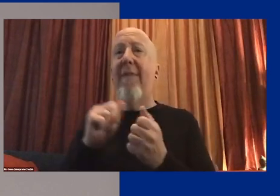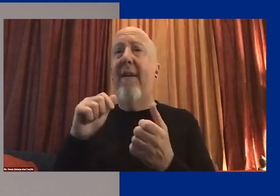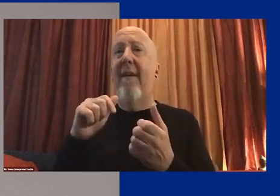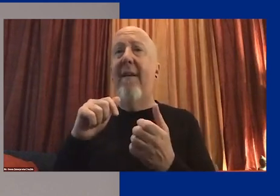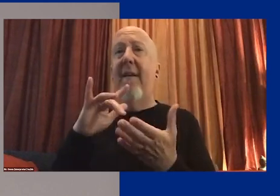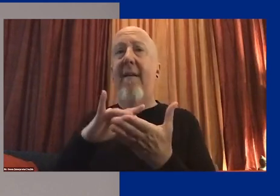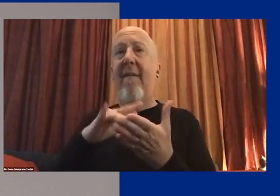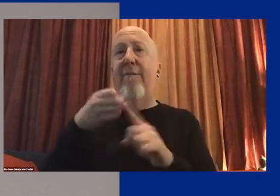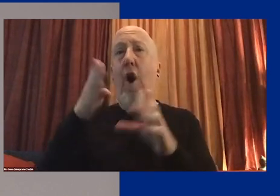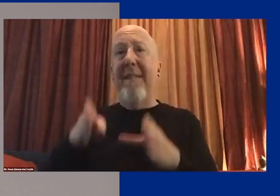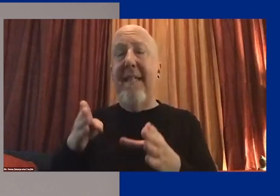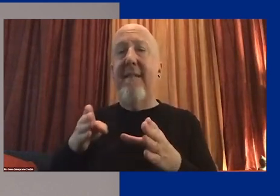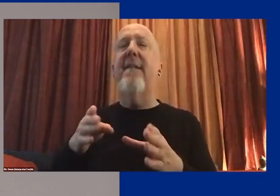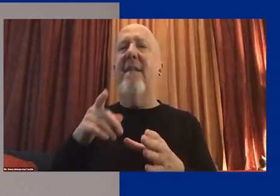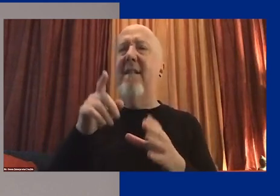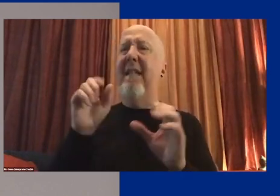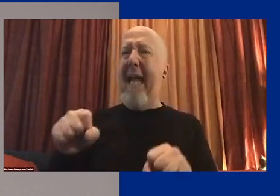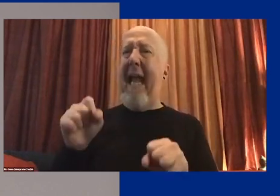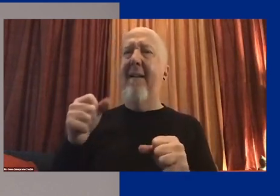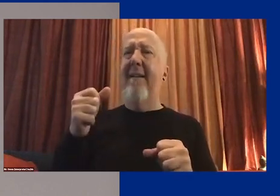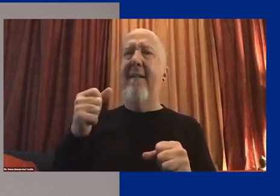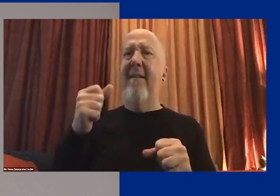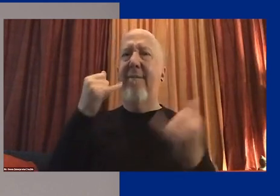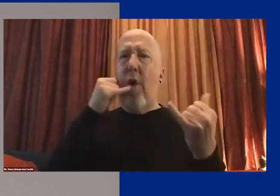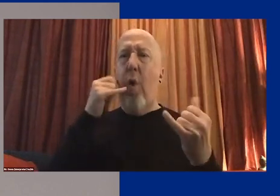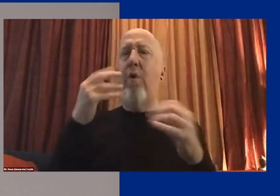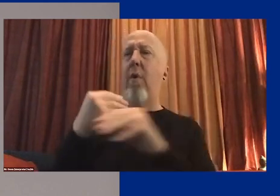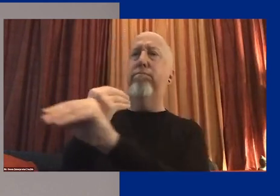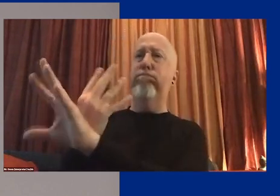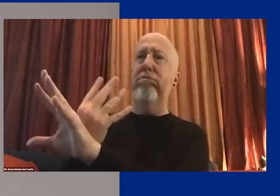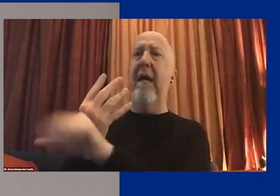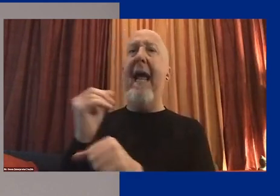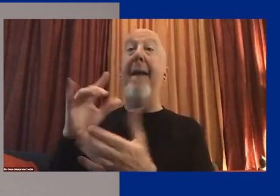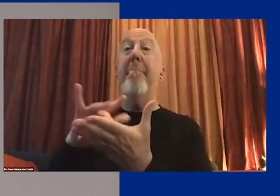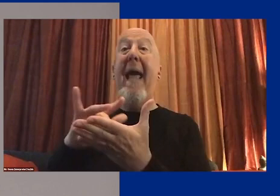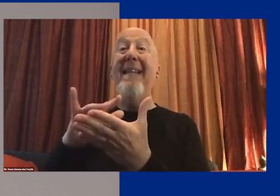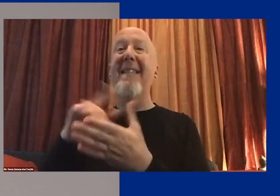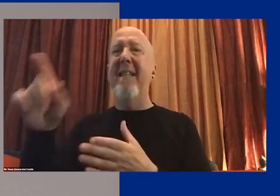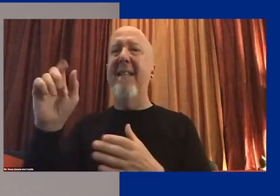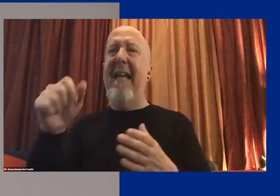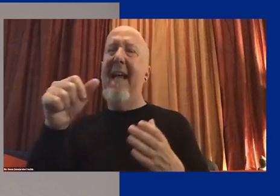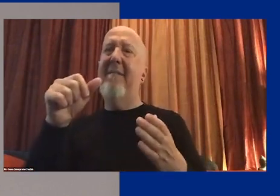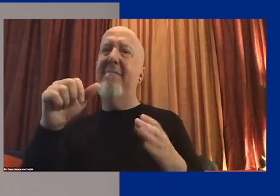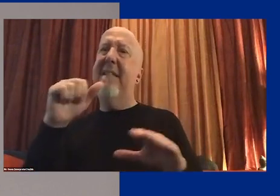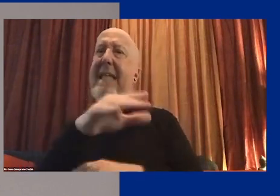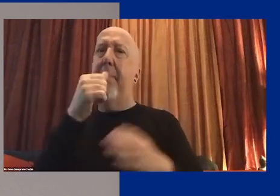telehealth, and the meds should be able to be delivered by mail.